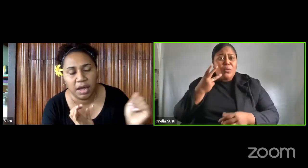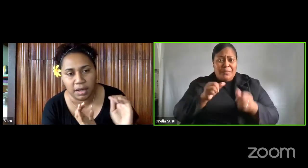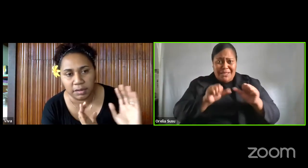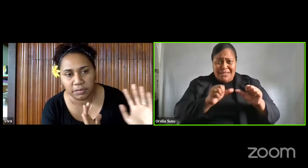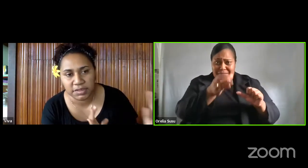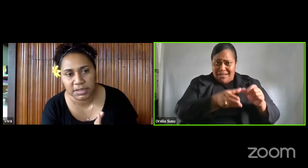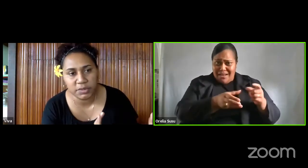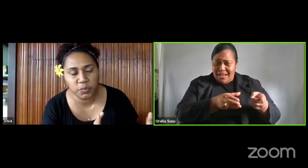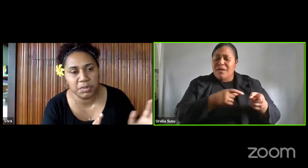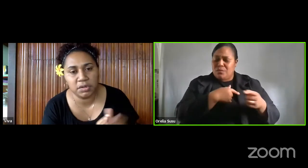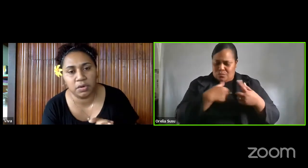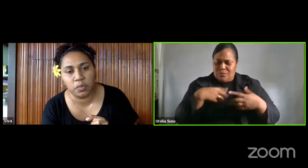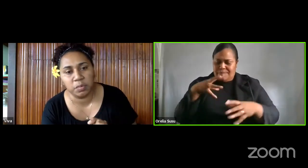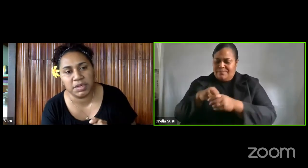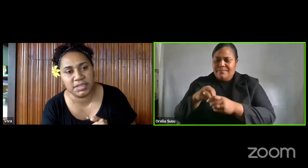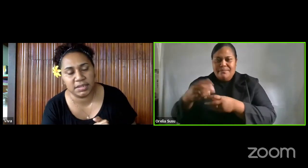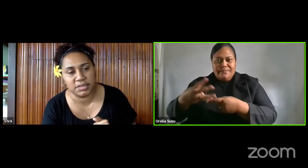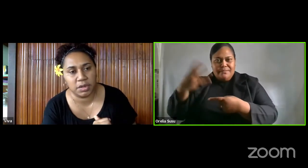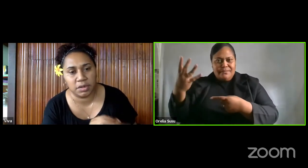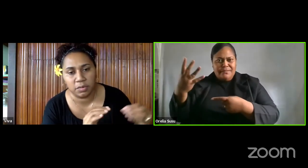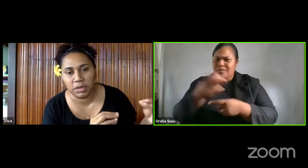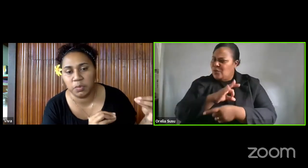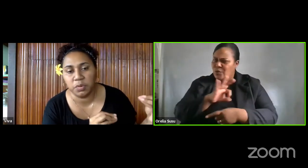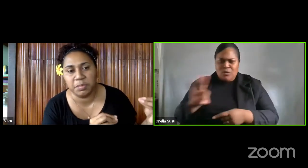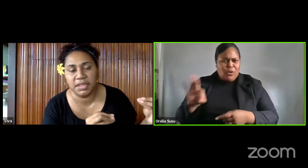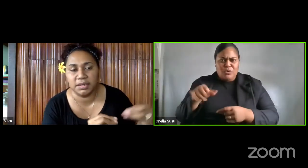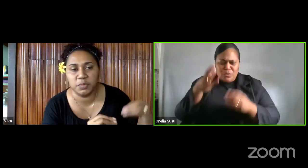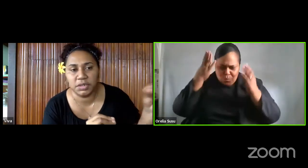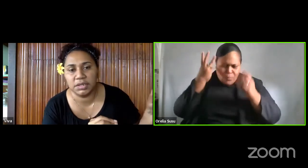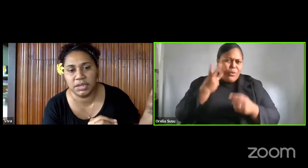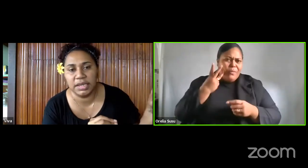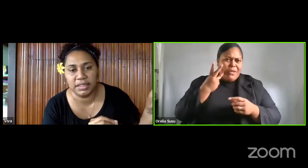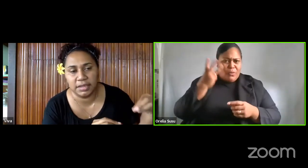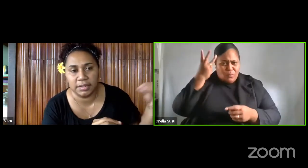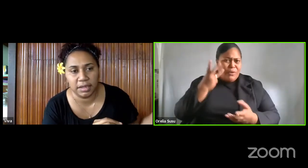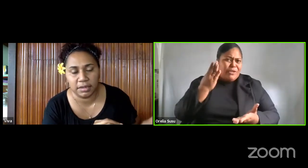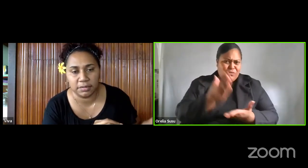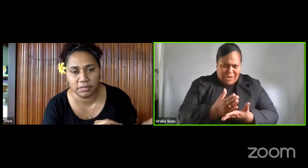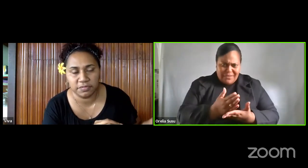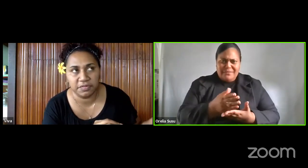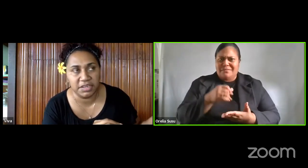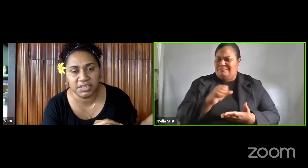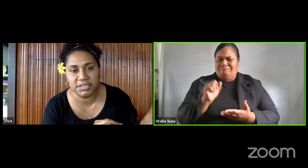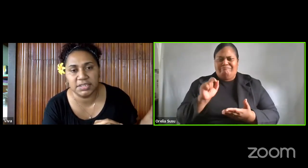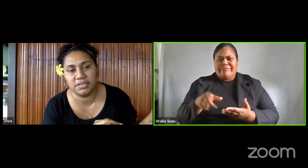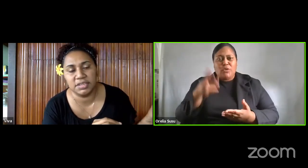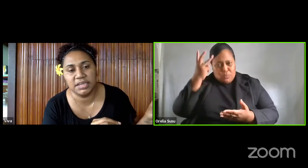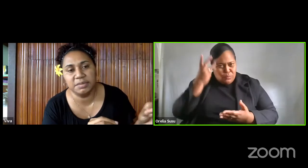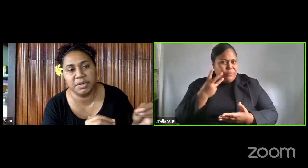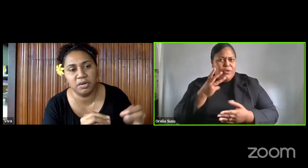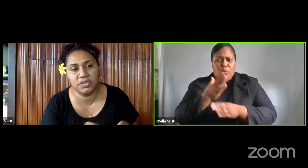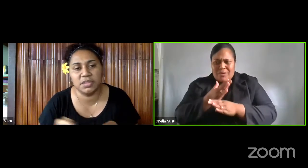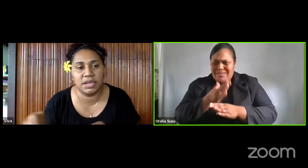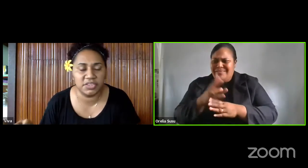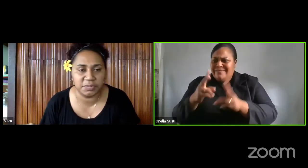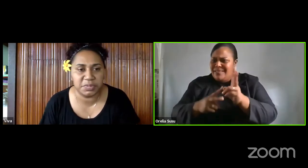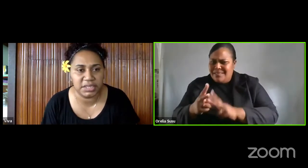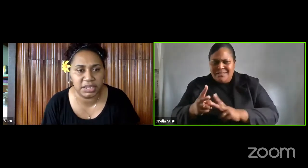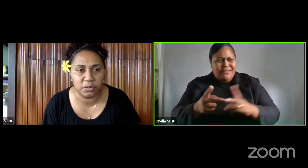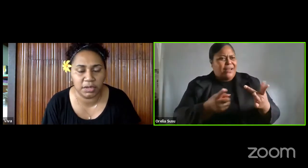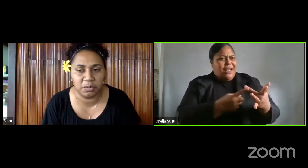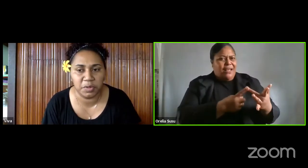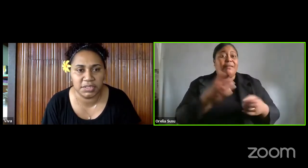cis women or women, that is only women that is working in the villages, in the society, but also the